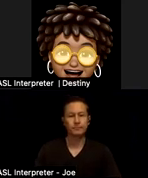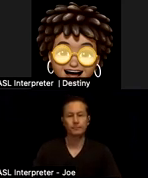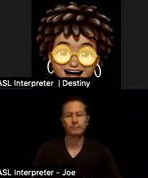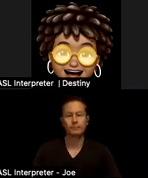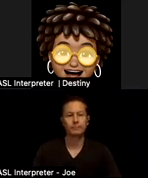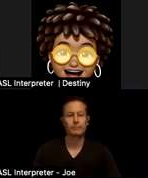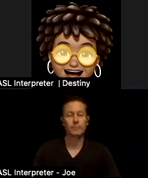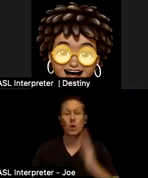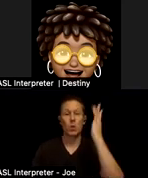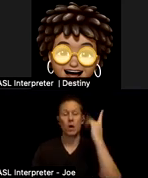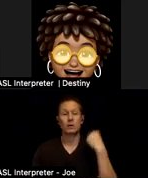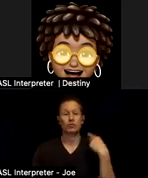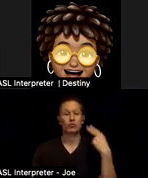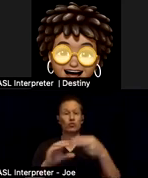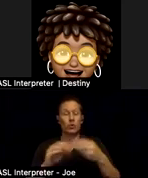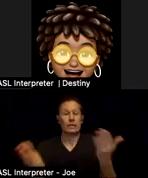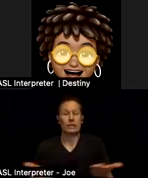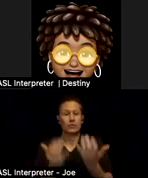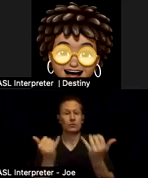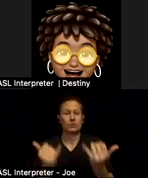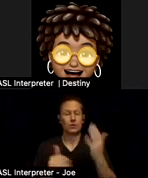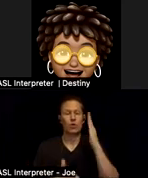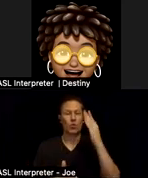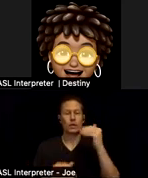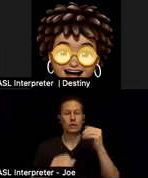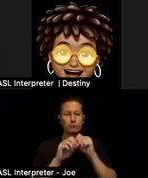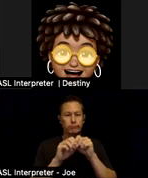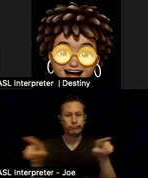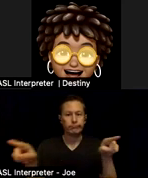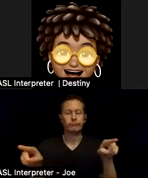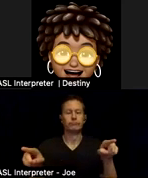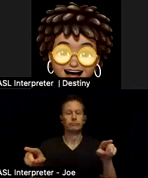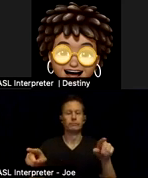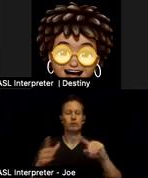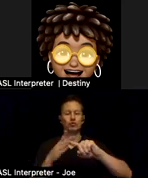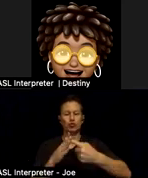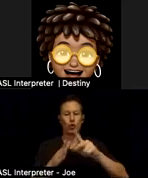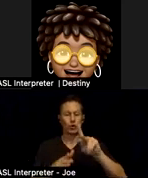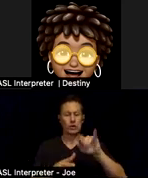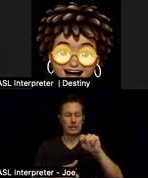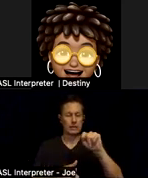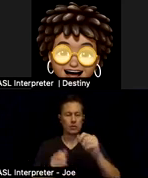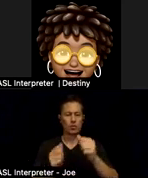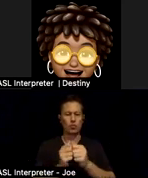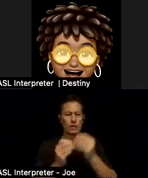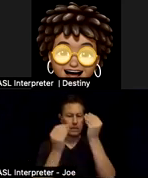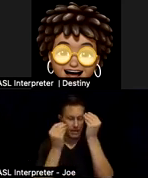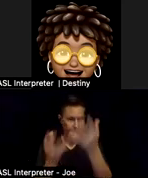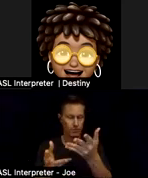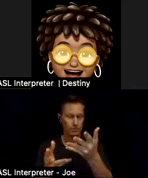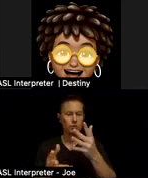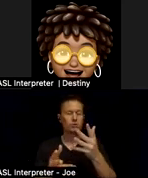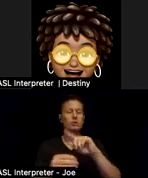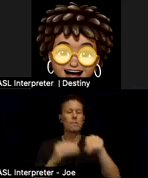Because you have been with us, as promised, we will be sending you a starter kit that will include to secure your